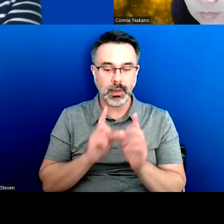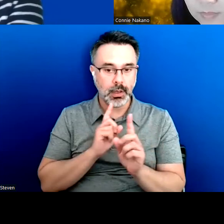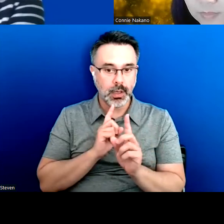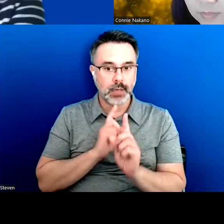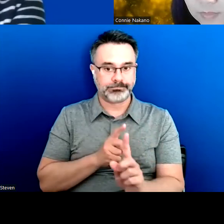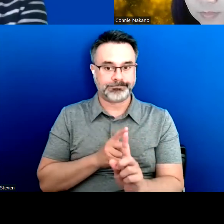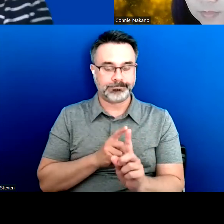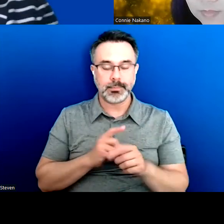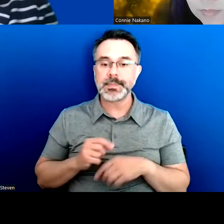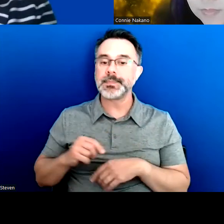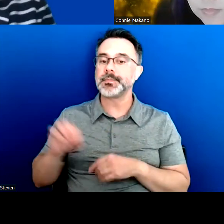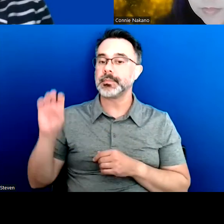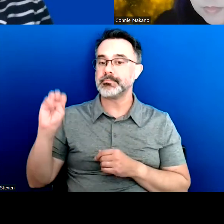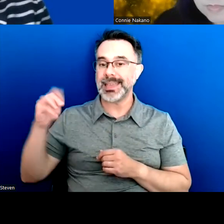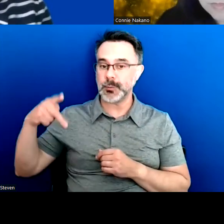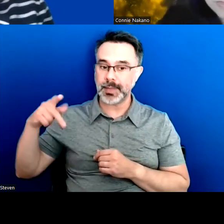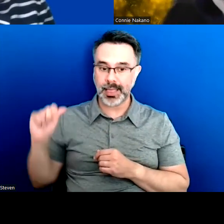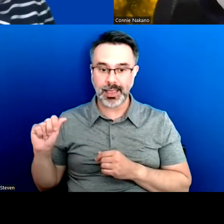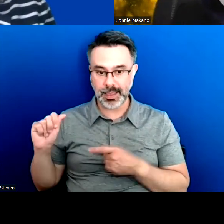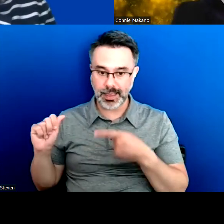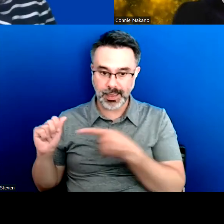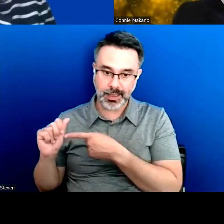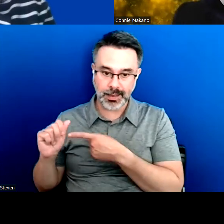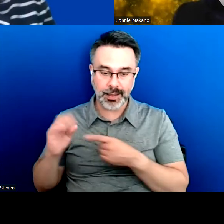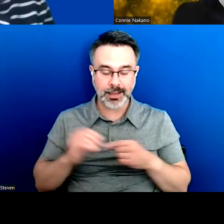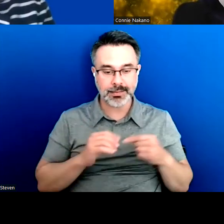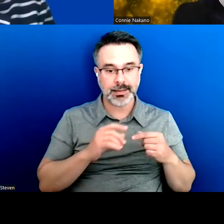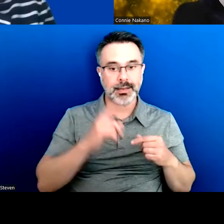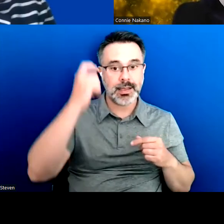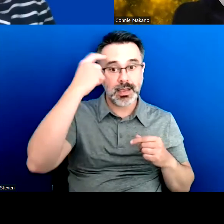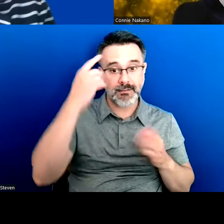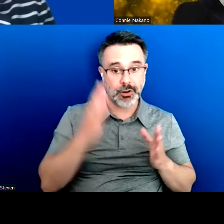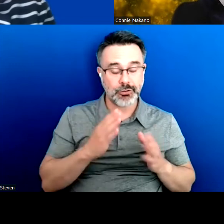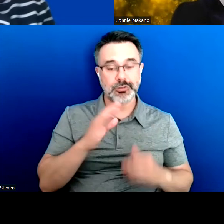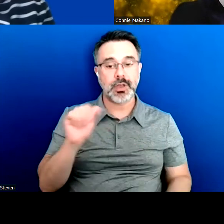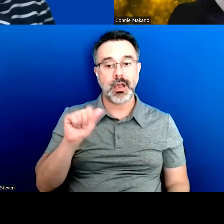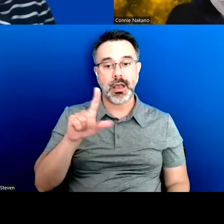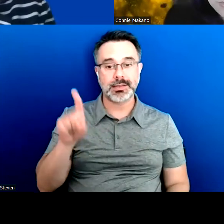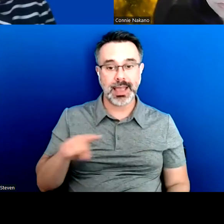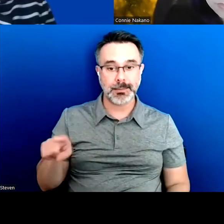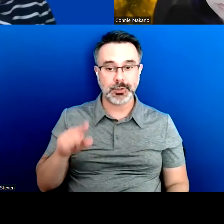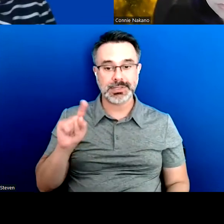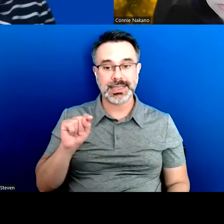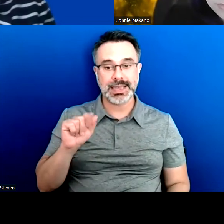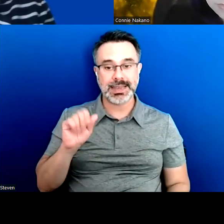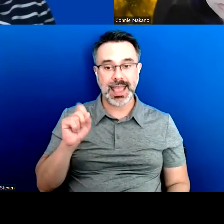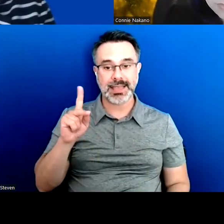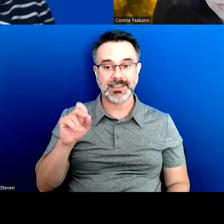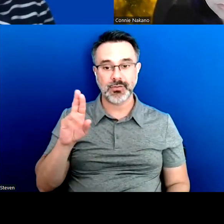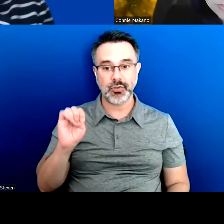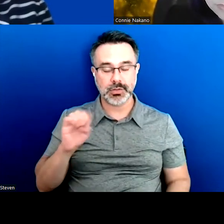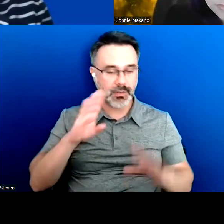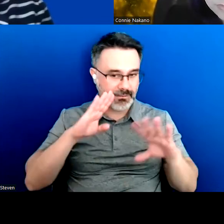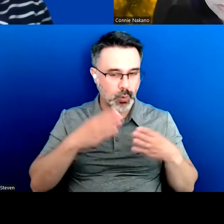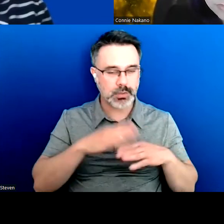the master plan was really, and the governor's Alzheimer's task force were really focused on